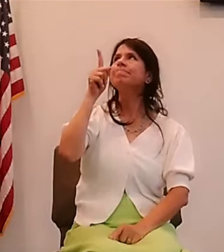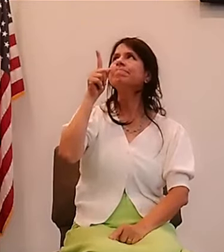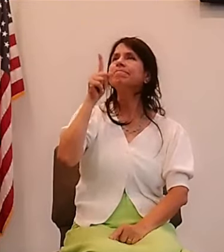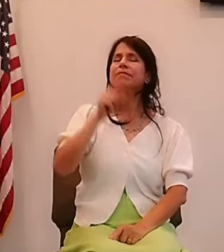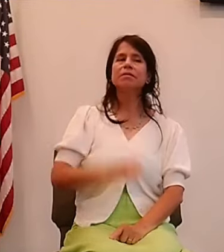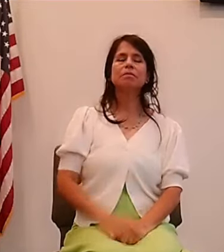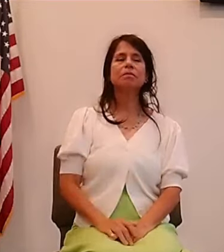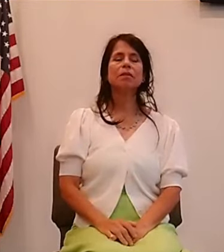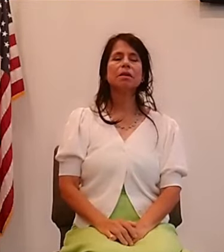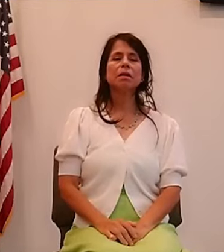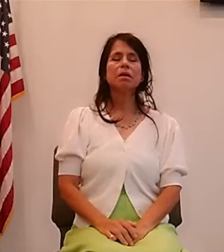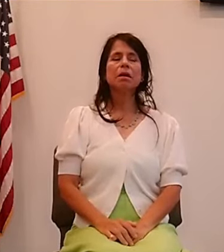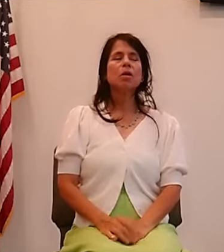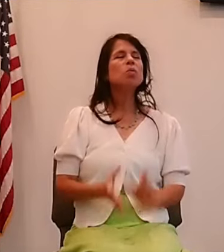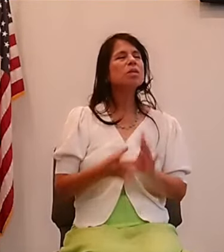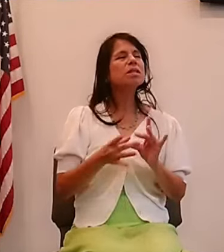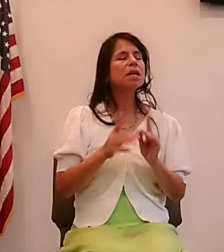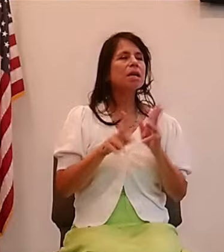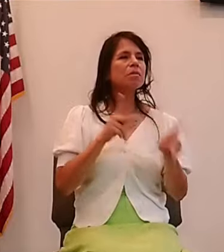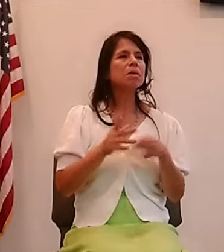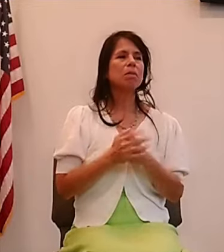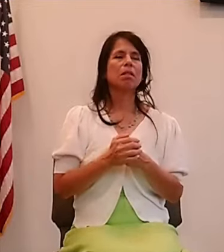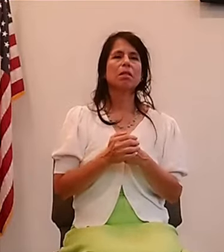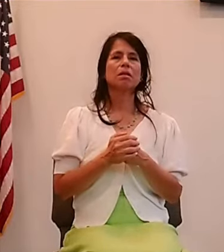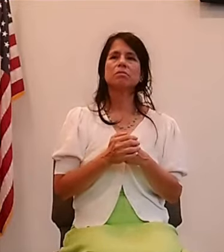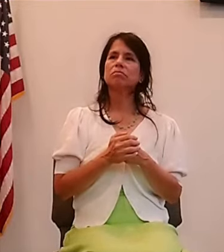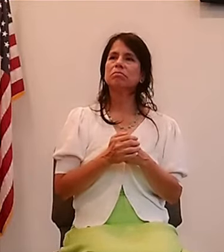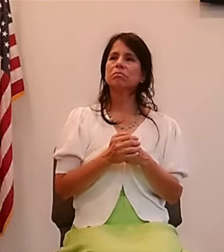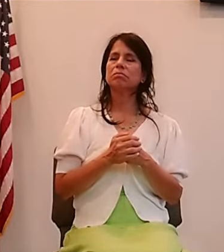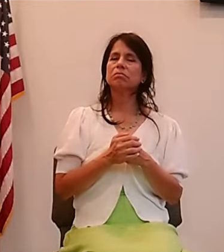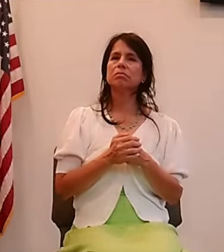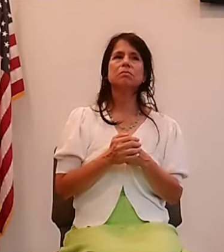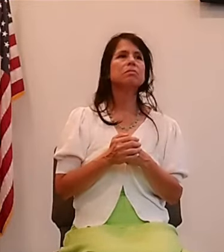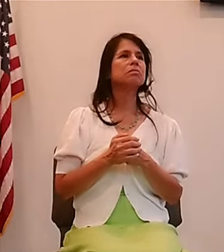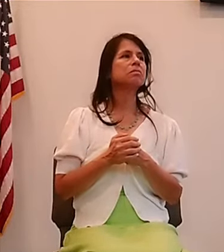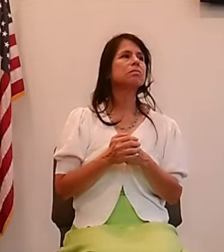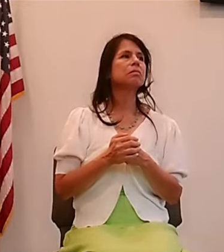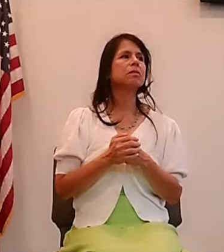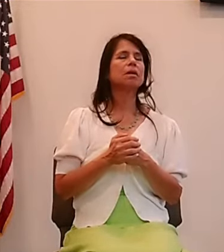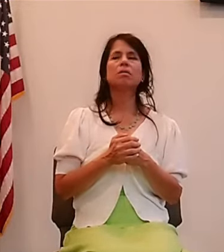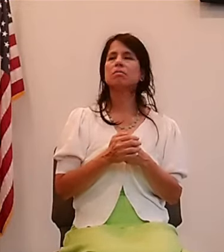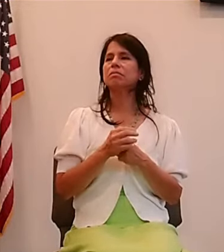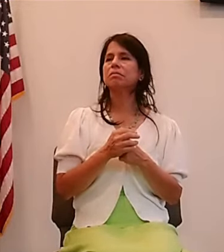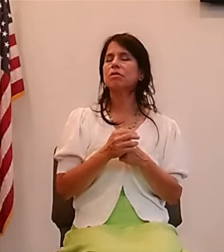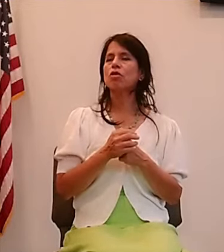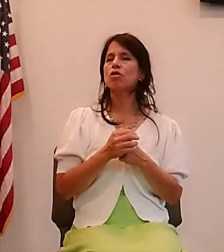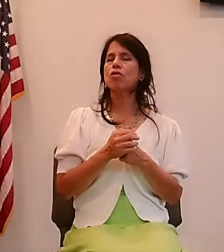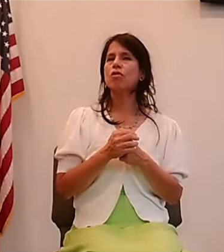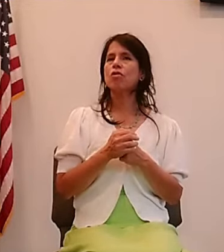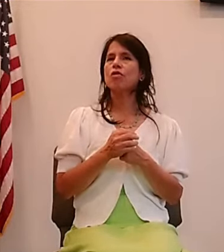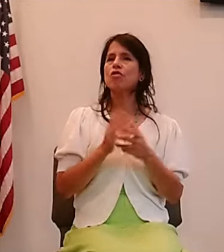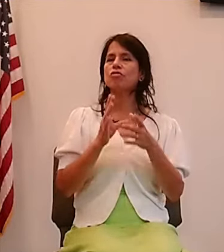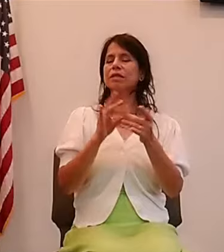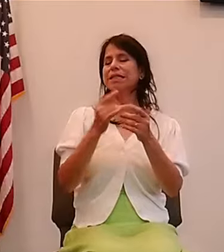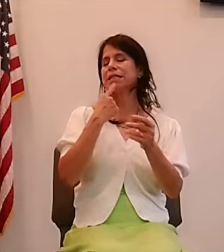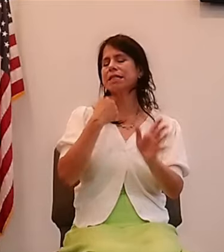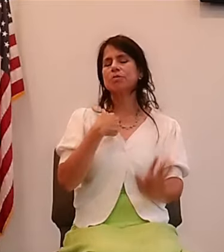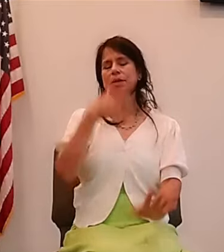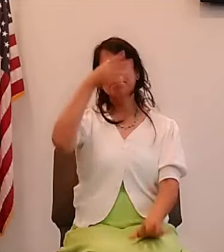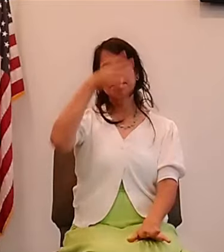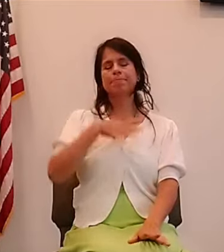You know, we say to people, Rance isn't here, so I'll use him as an example. Rance says to me, you